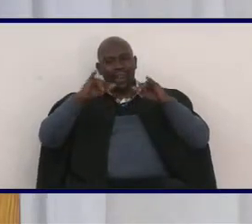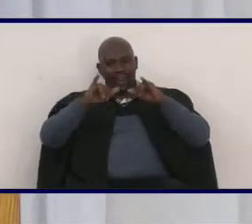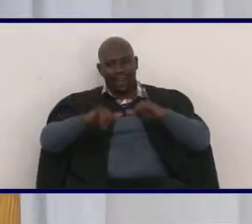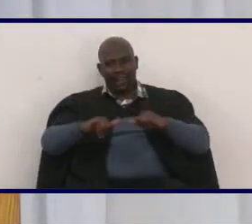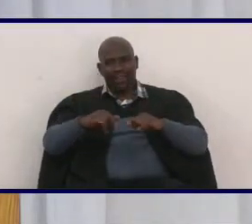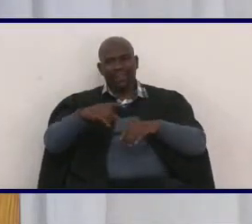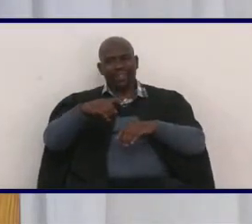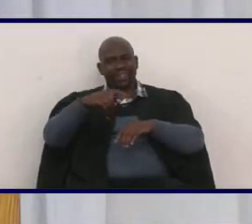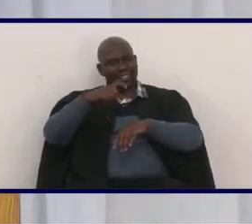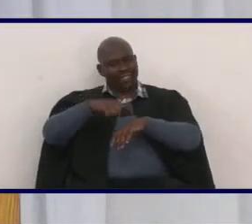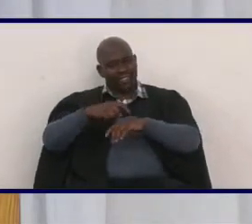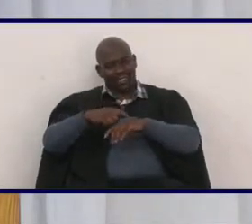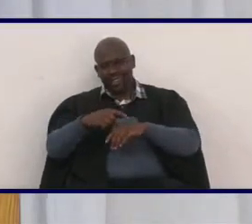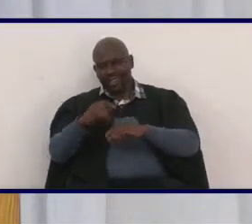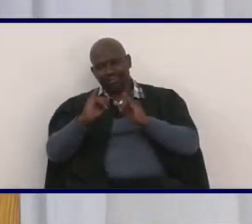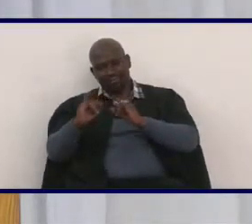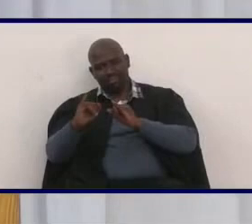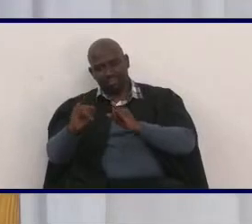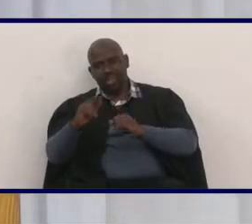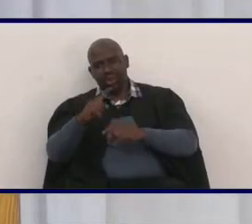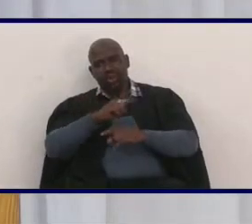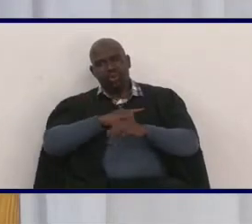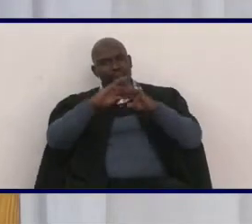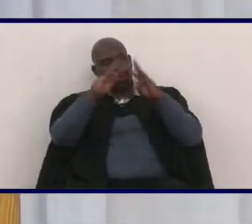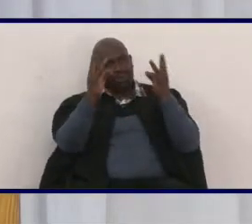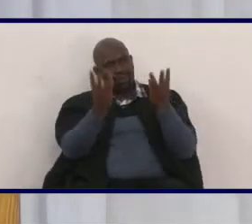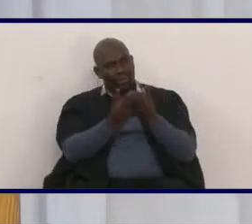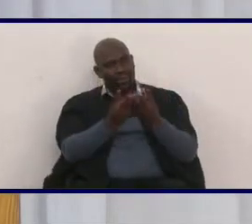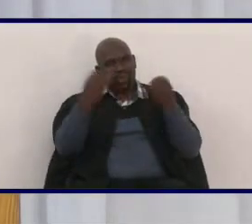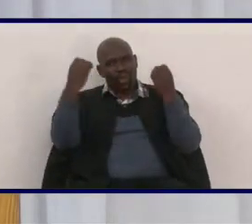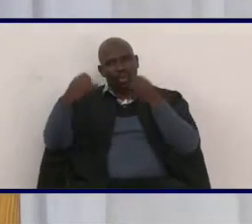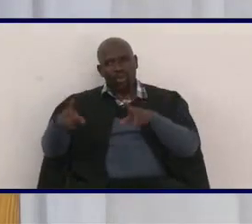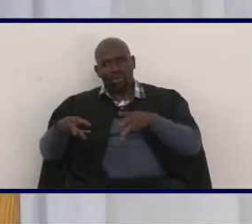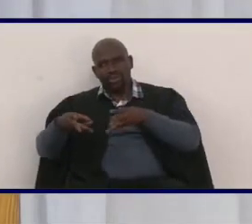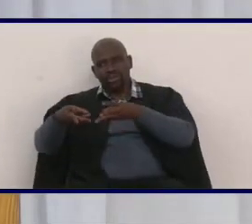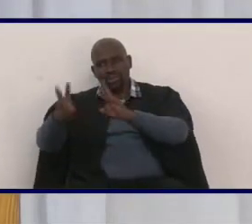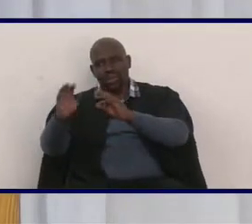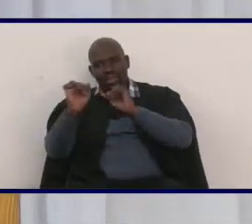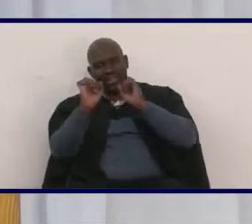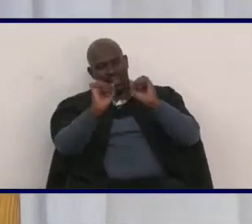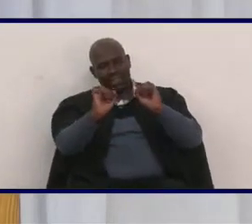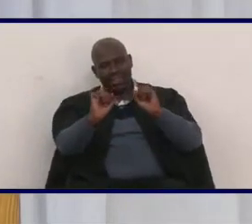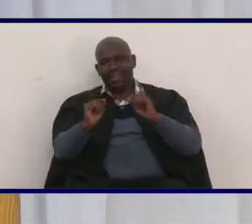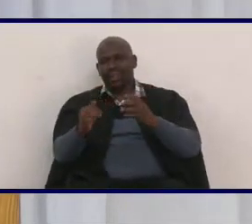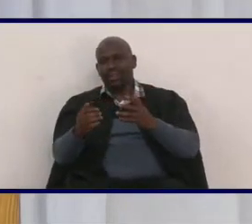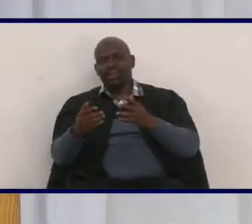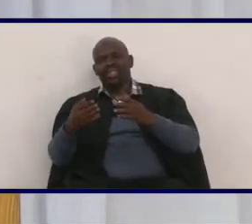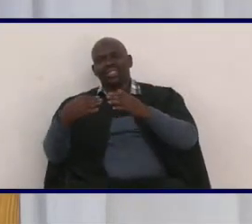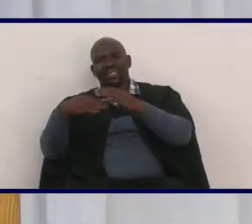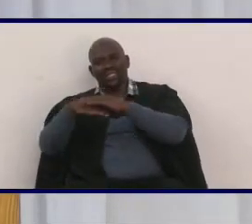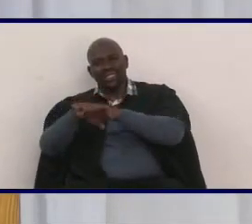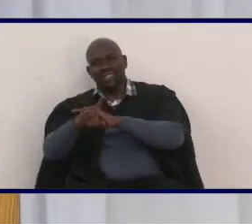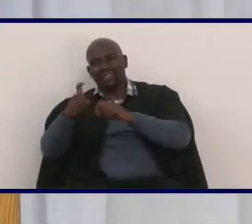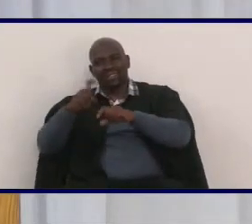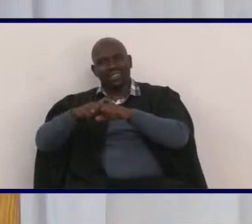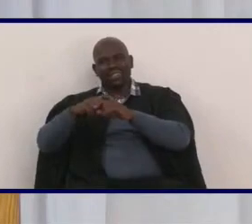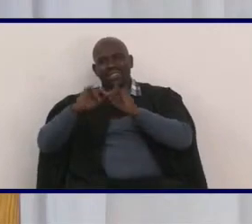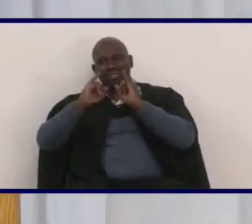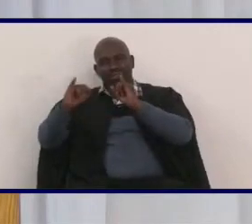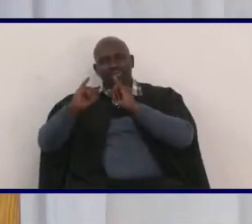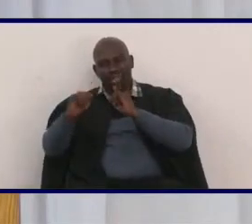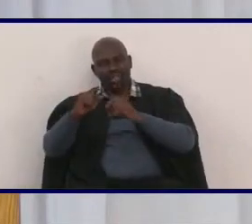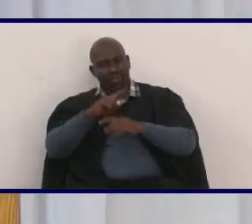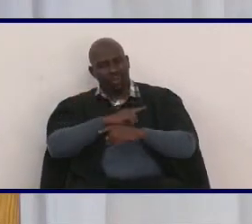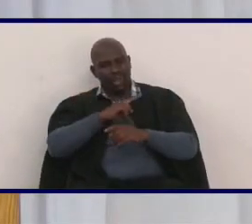has lost its way, spiraling into another darker galaxy. Protracted socio-economic